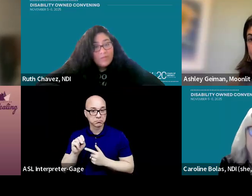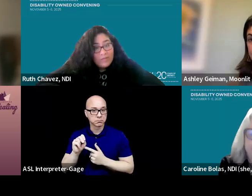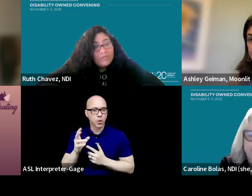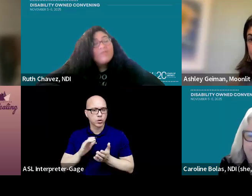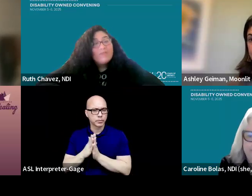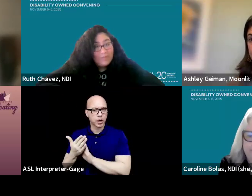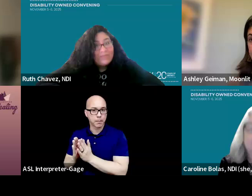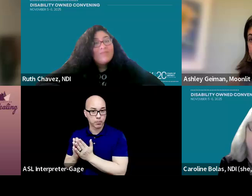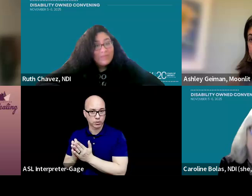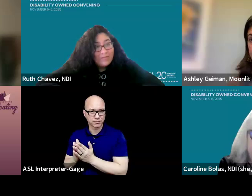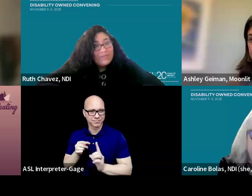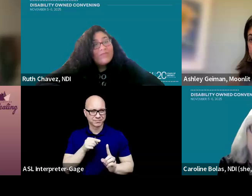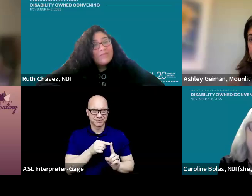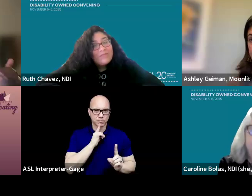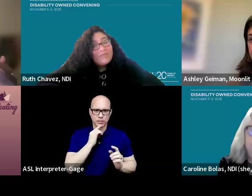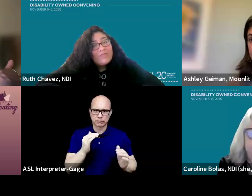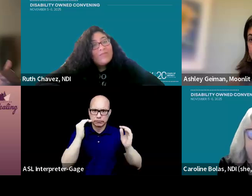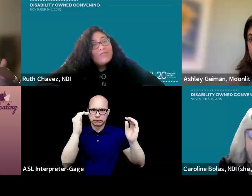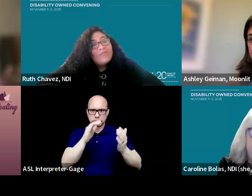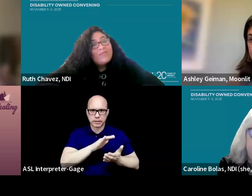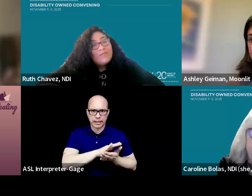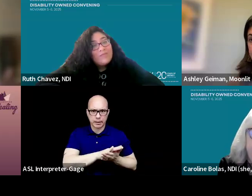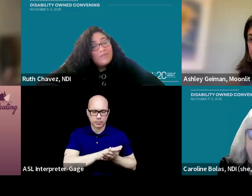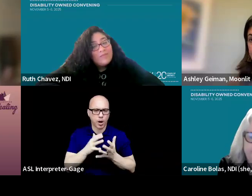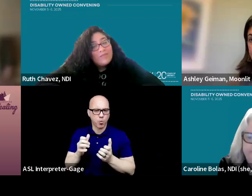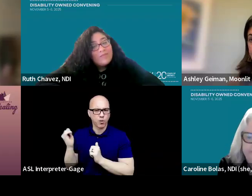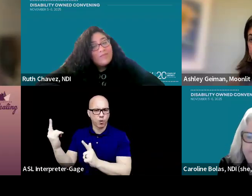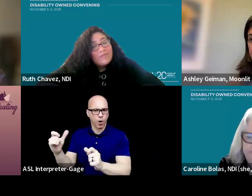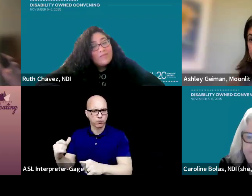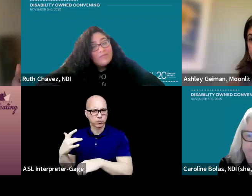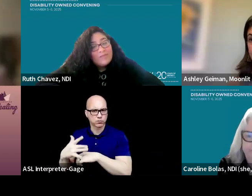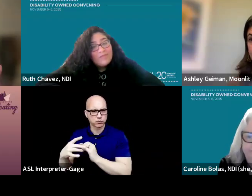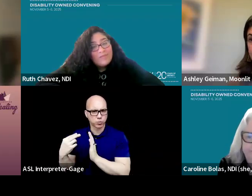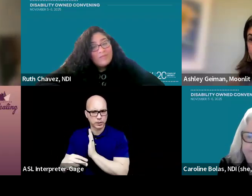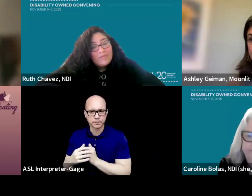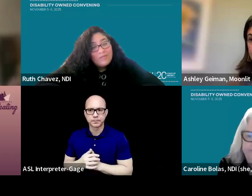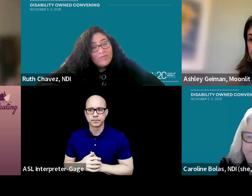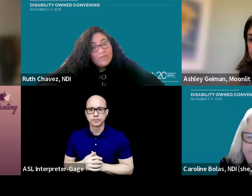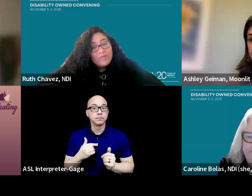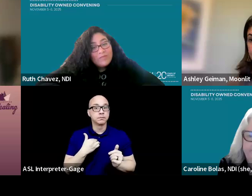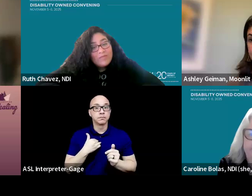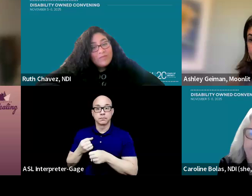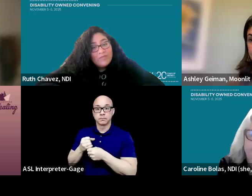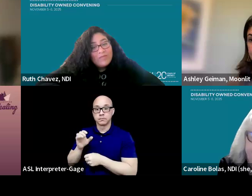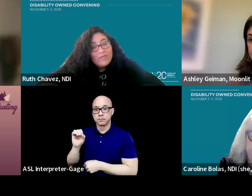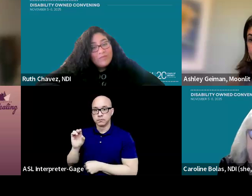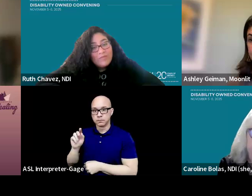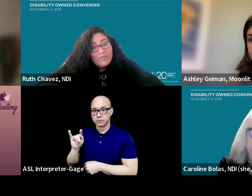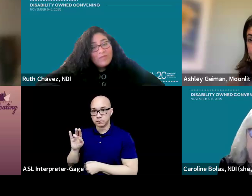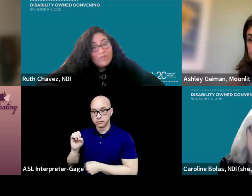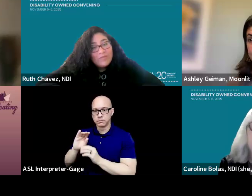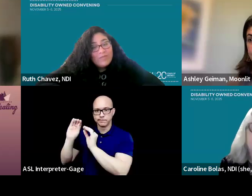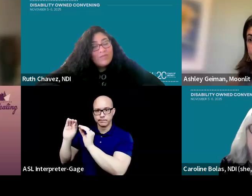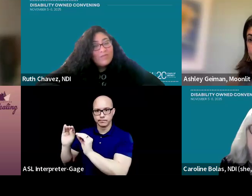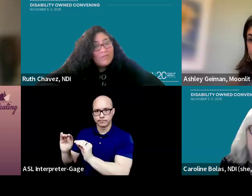more so everybody could actually read it. So I created an outline, and then I filled in the information. So it really depends on